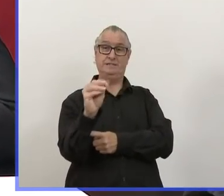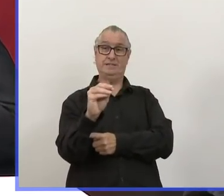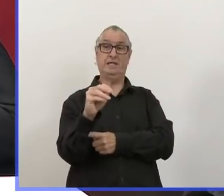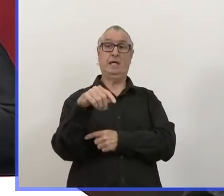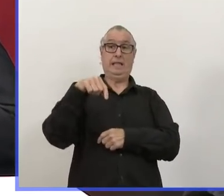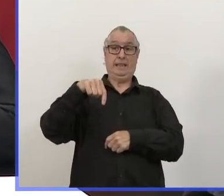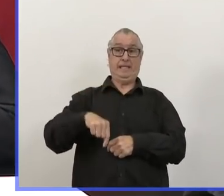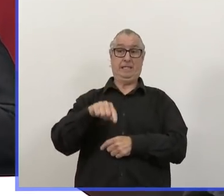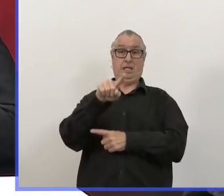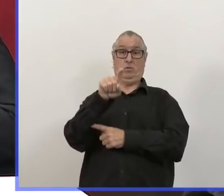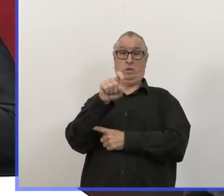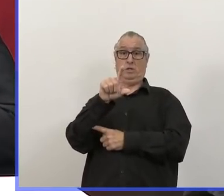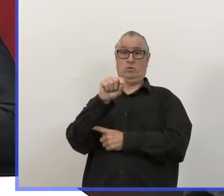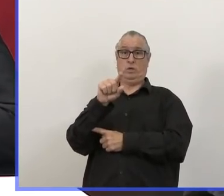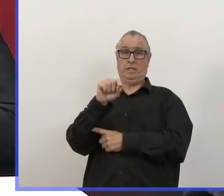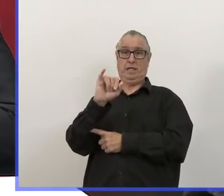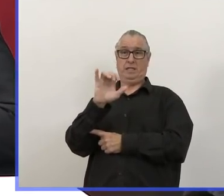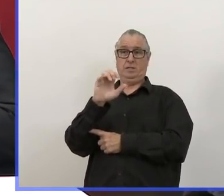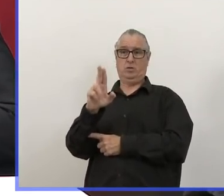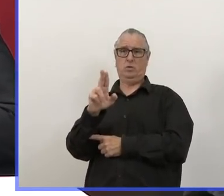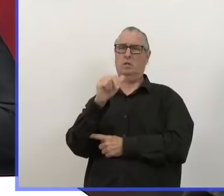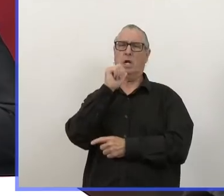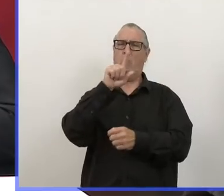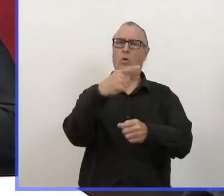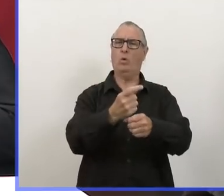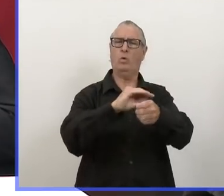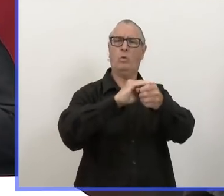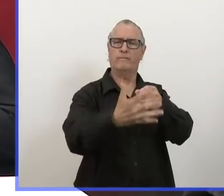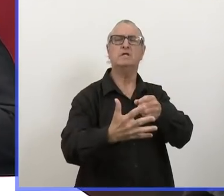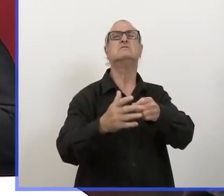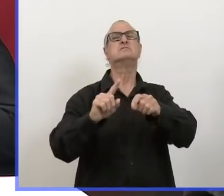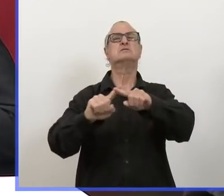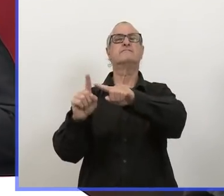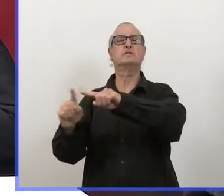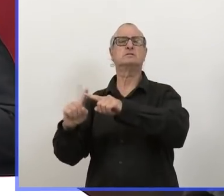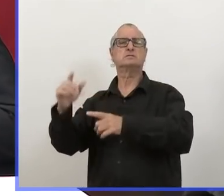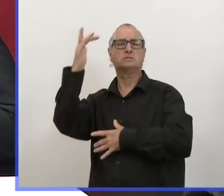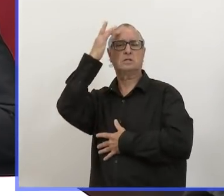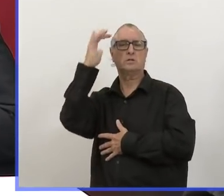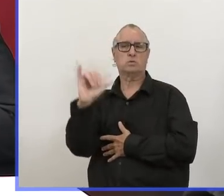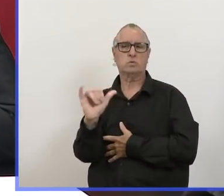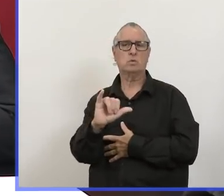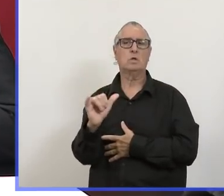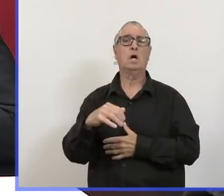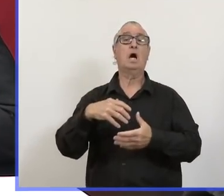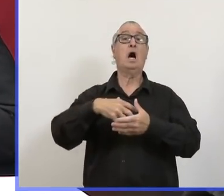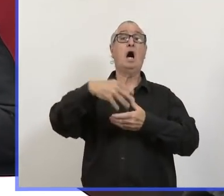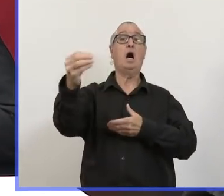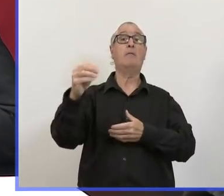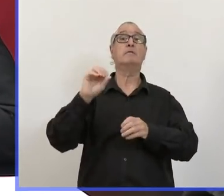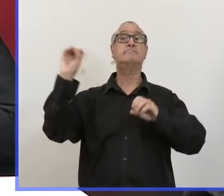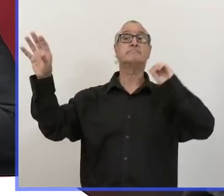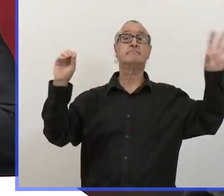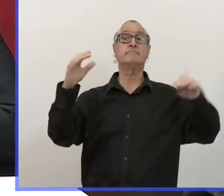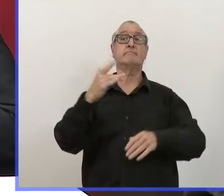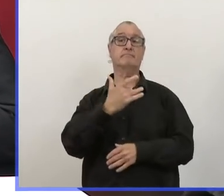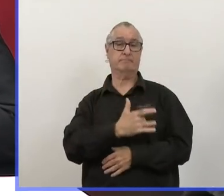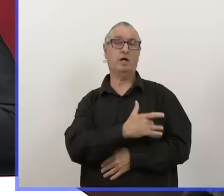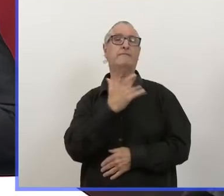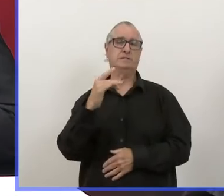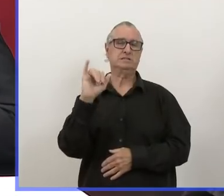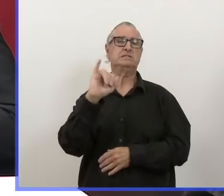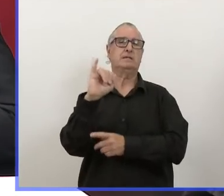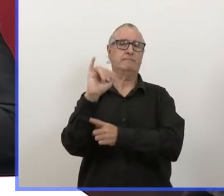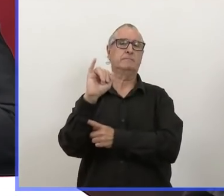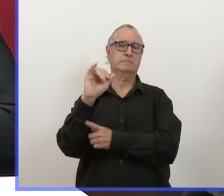for other purposes. Plus, there's another 41 out of province in ICU as well. Those that are in ICU out of province, even if beds were